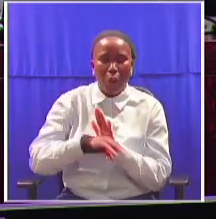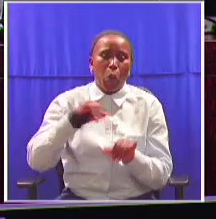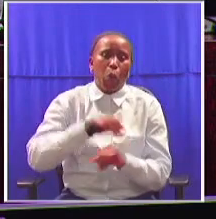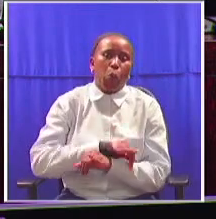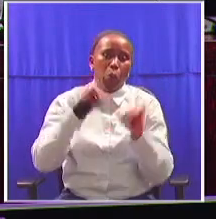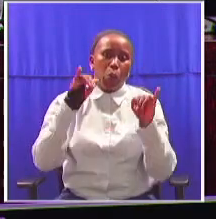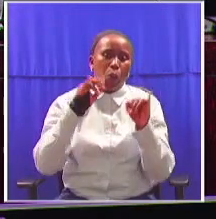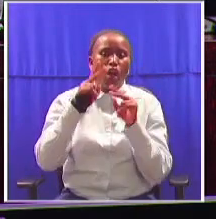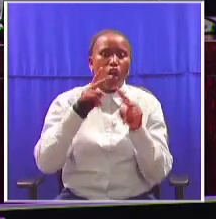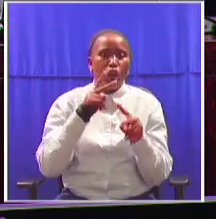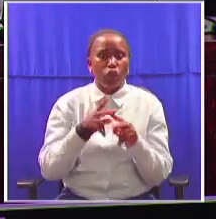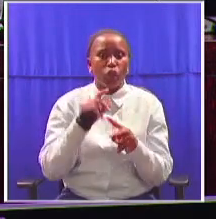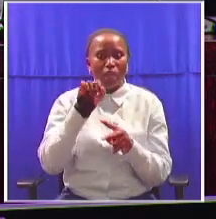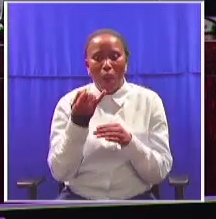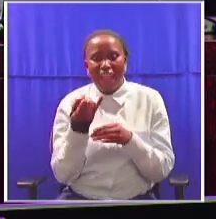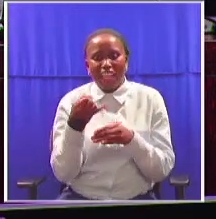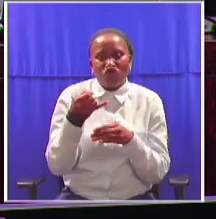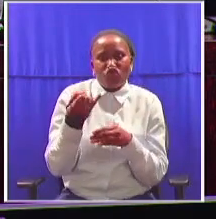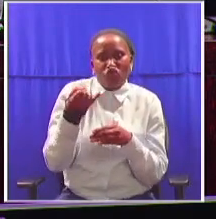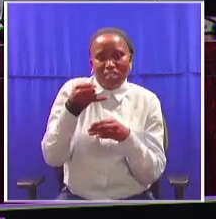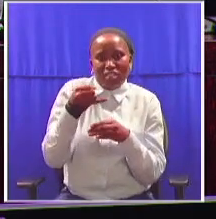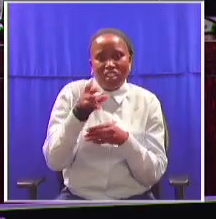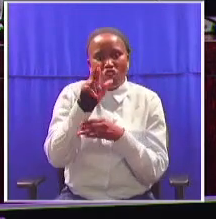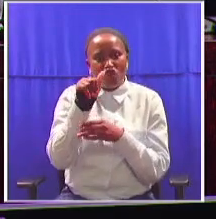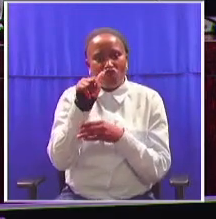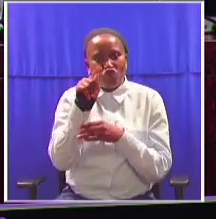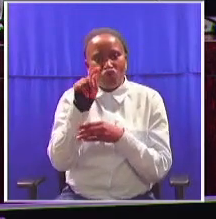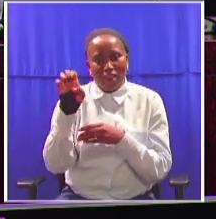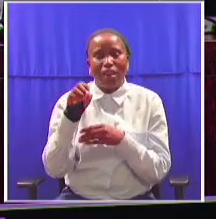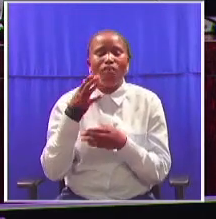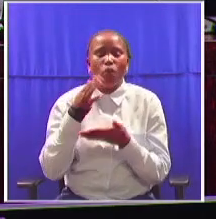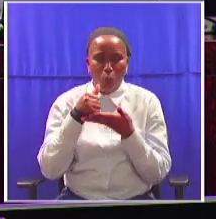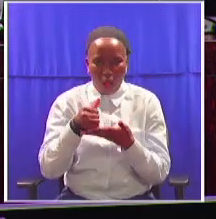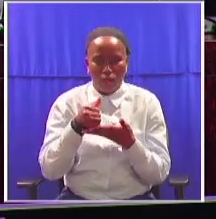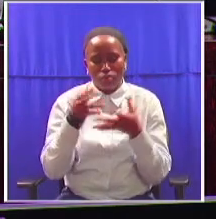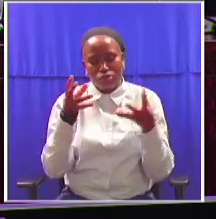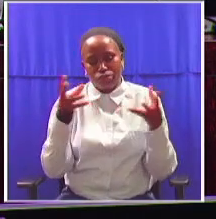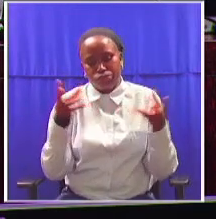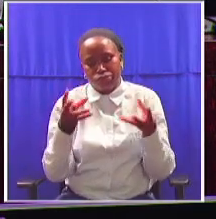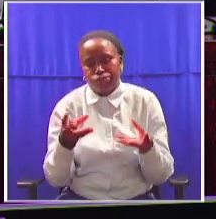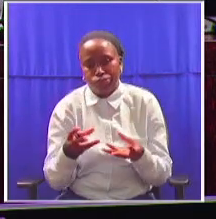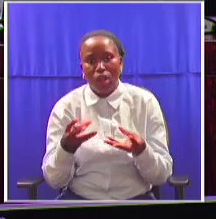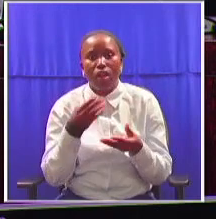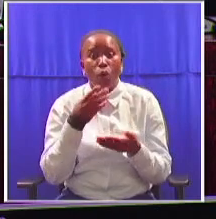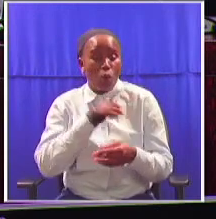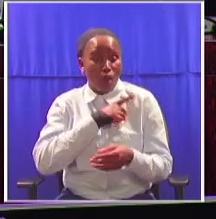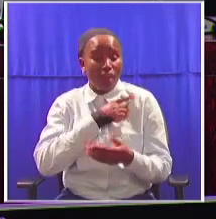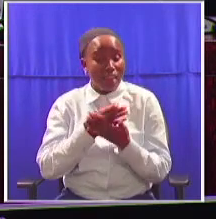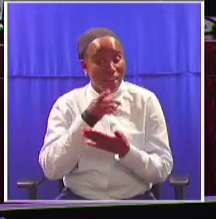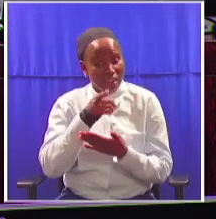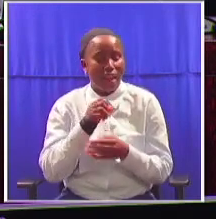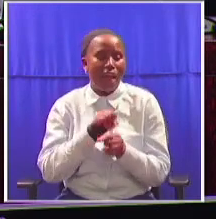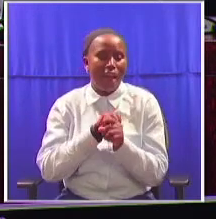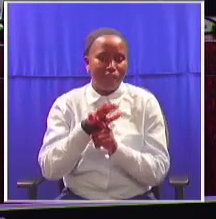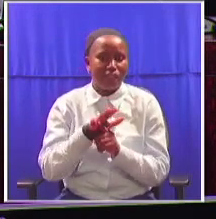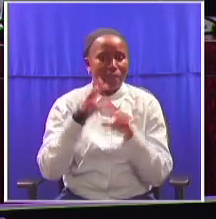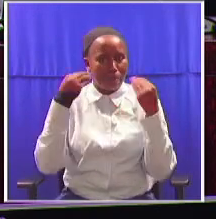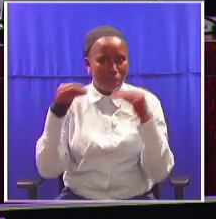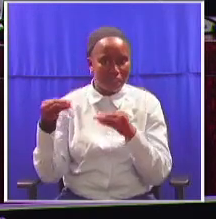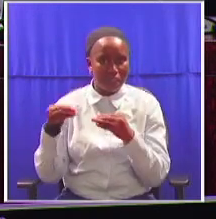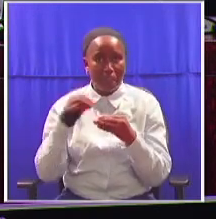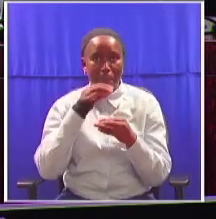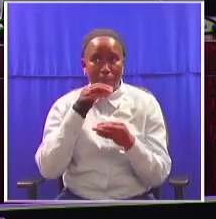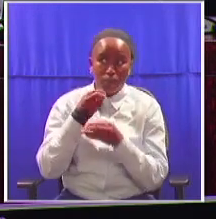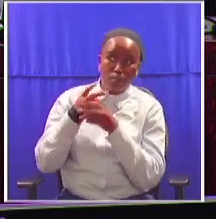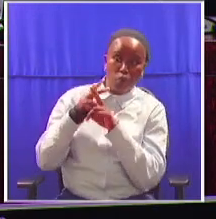on household debt and how it debilitates business from borrowing